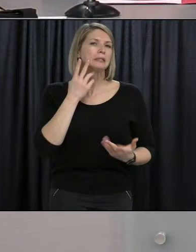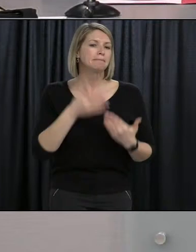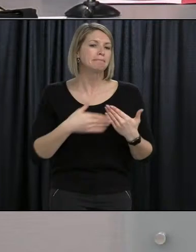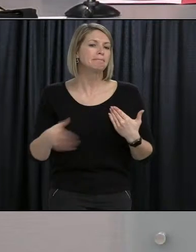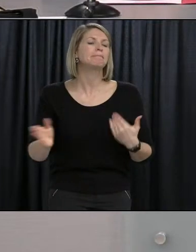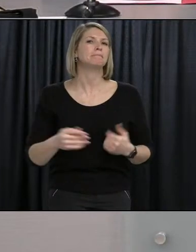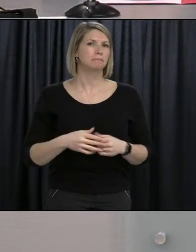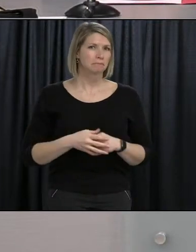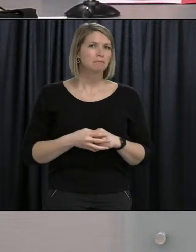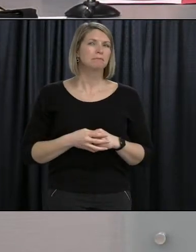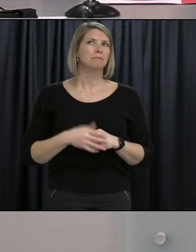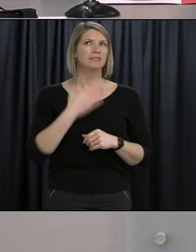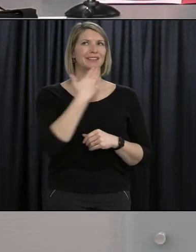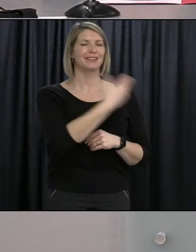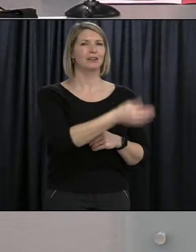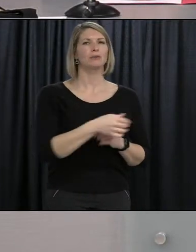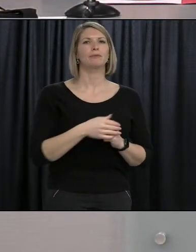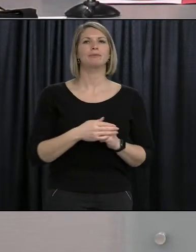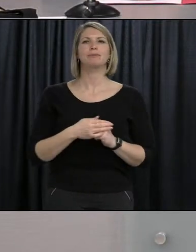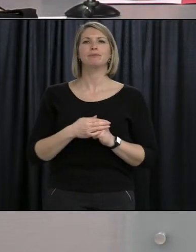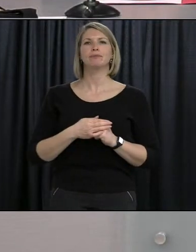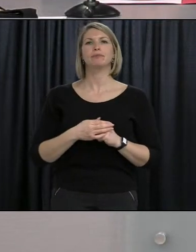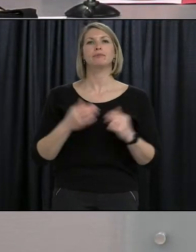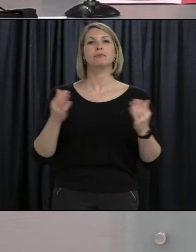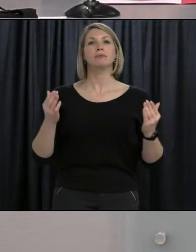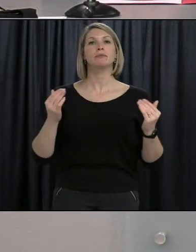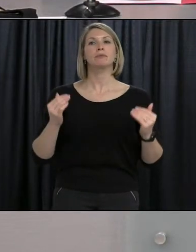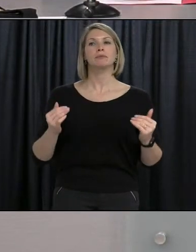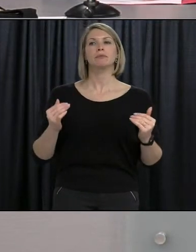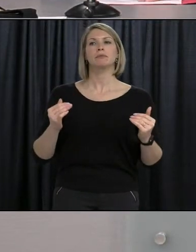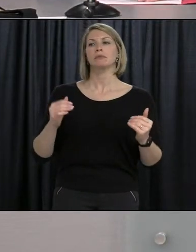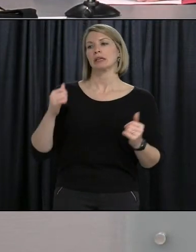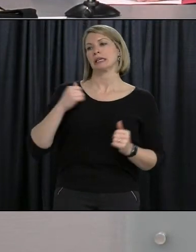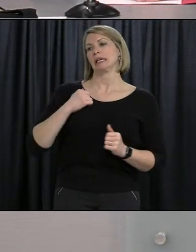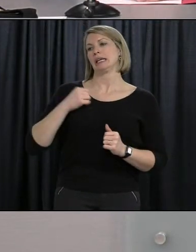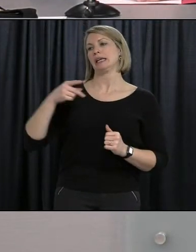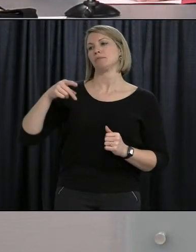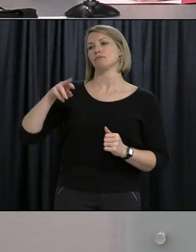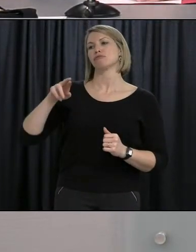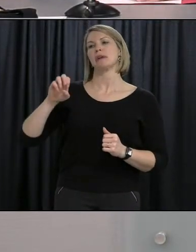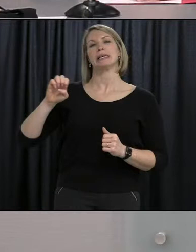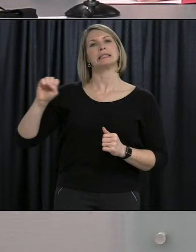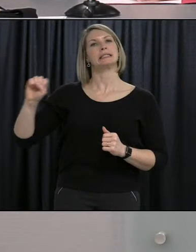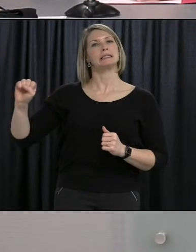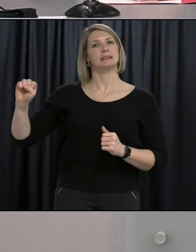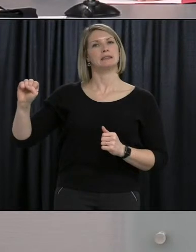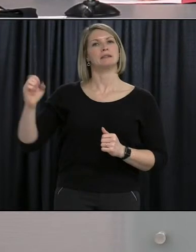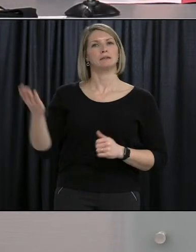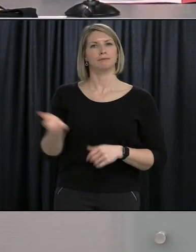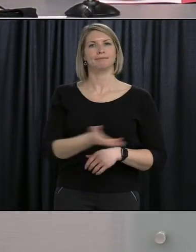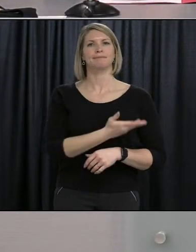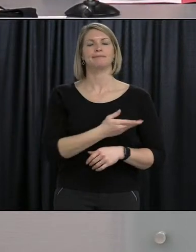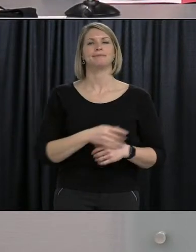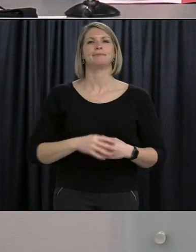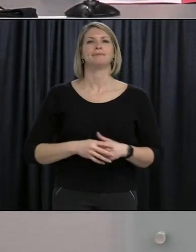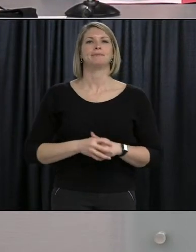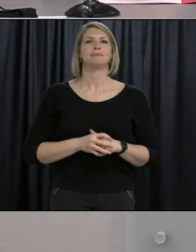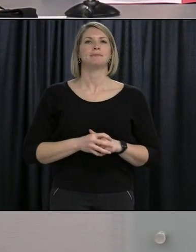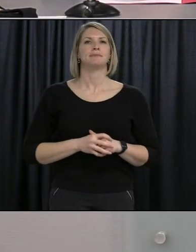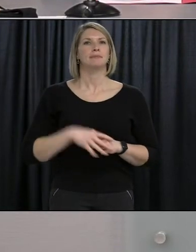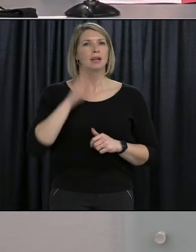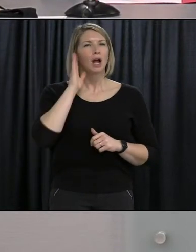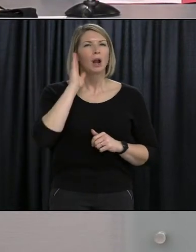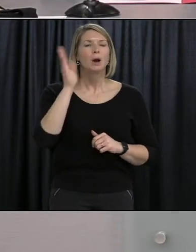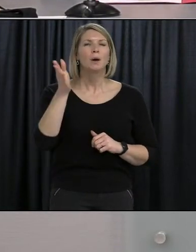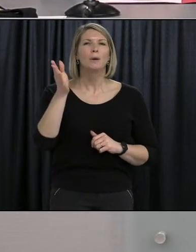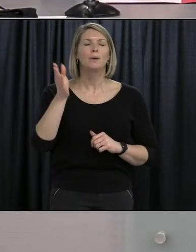Thank you. Our next questions are from Sarah Smelly with the Canadian Press. Please go ahead. Hi there. I'm